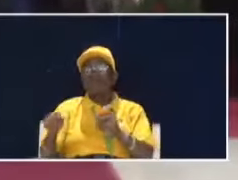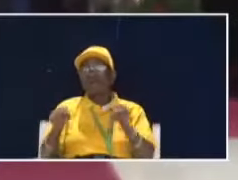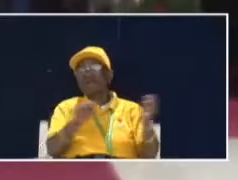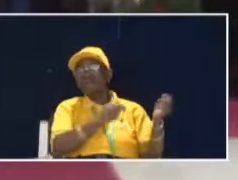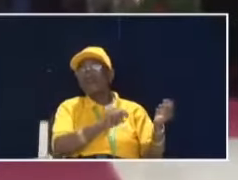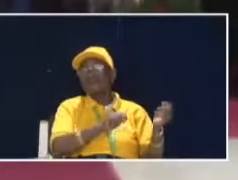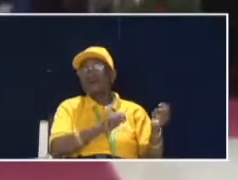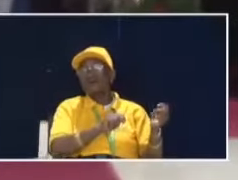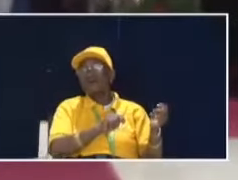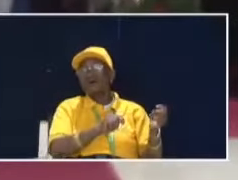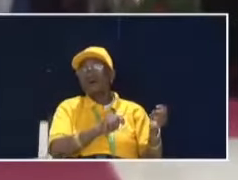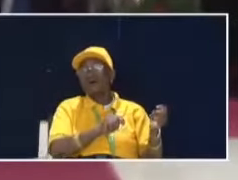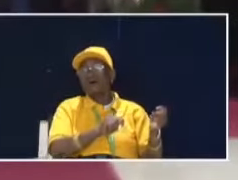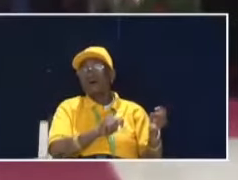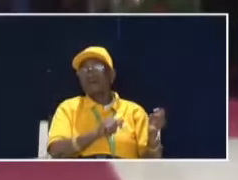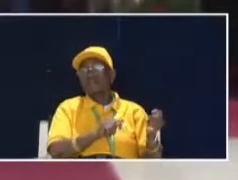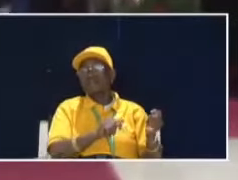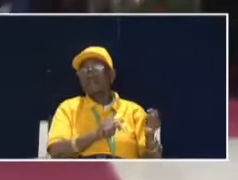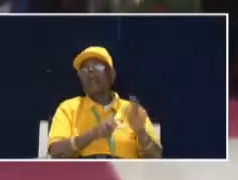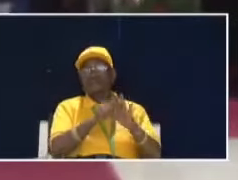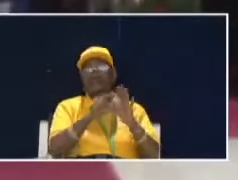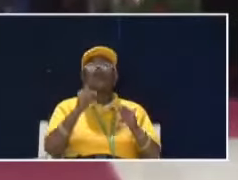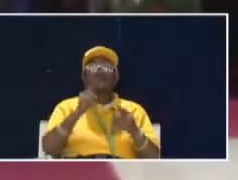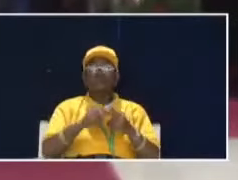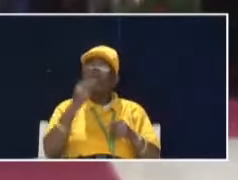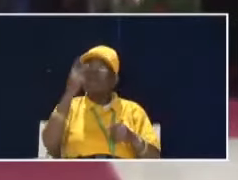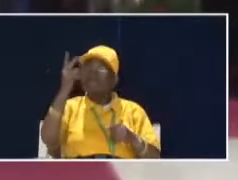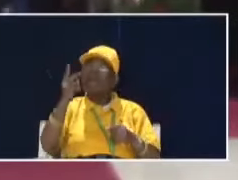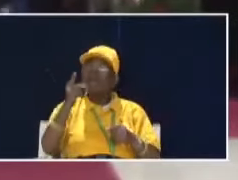see what ordinary eyes could not see.